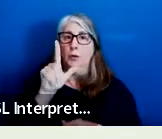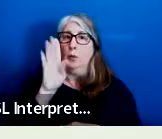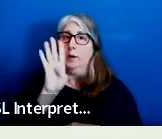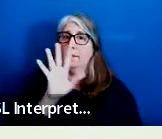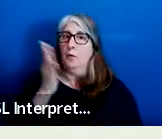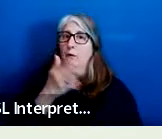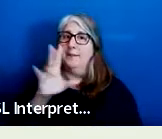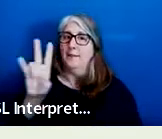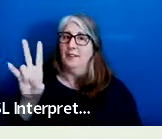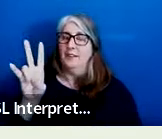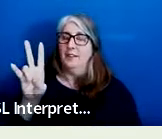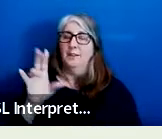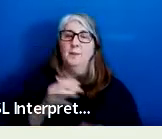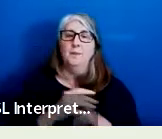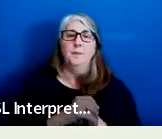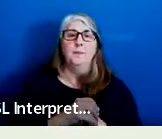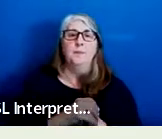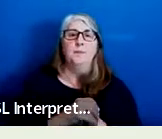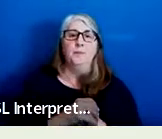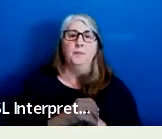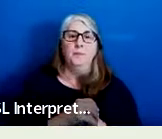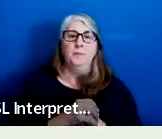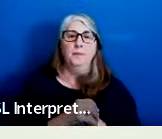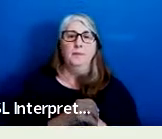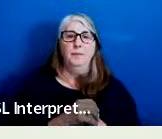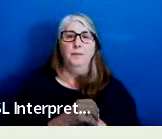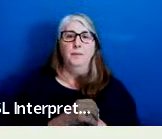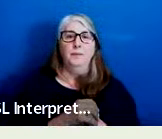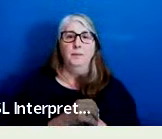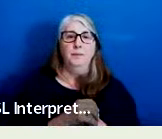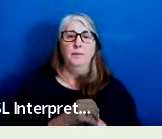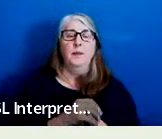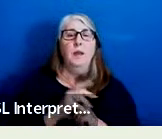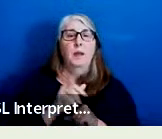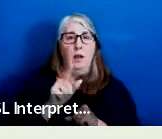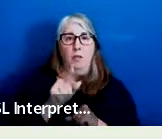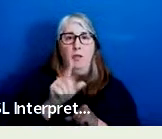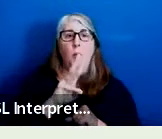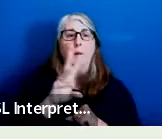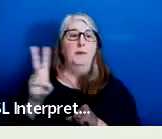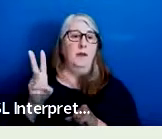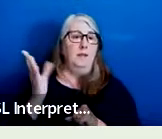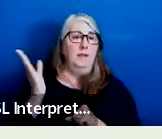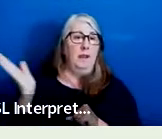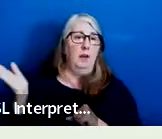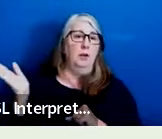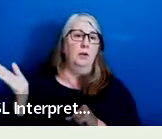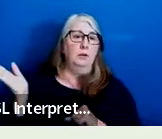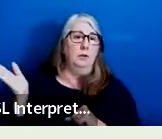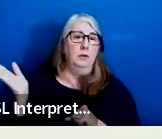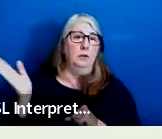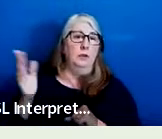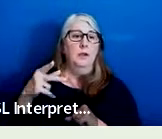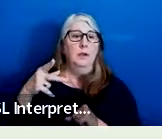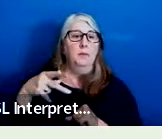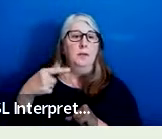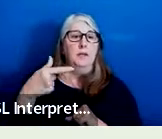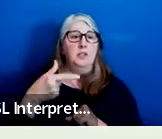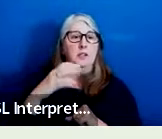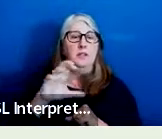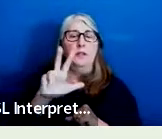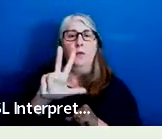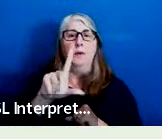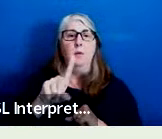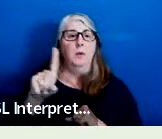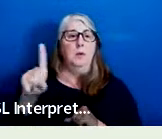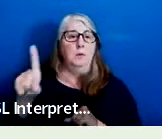a day, 7 days a week at the website listed below. And PGC 311 also